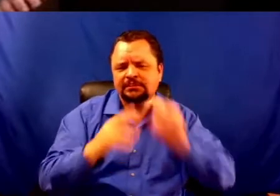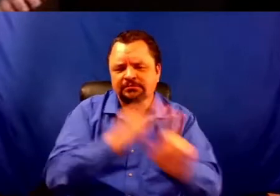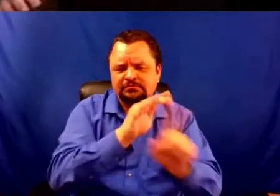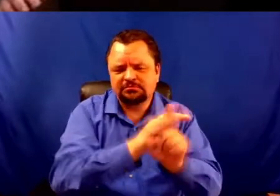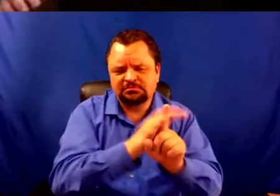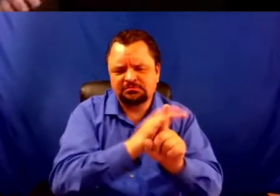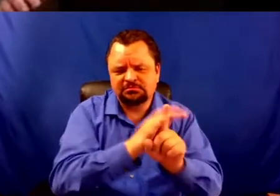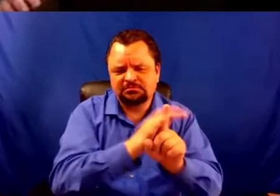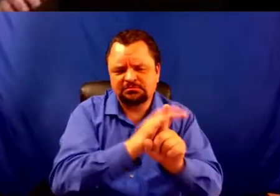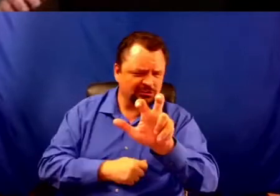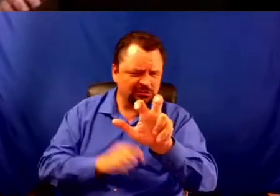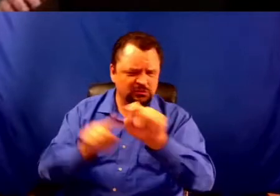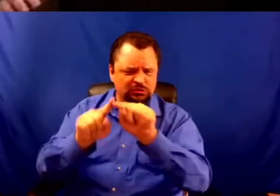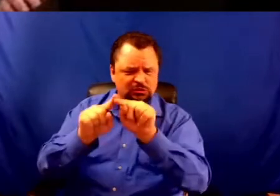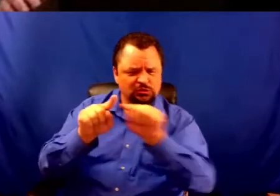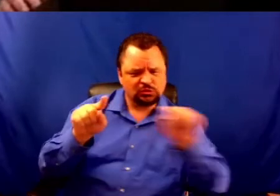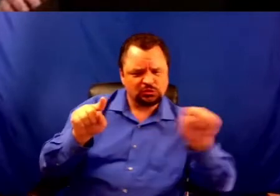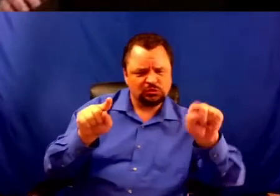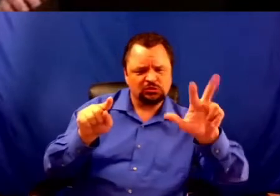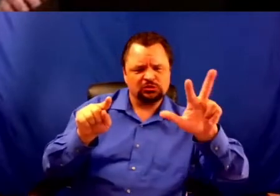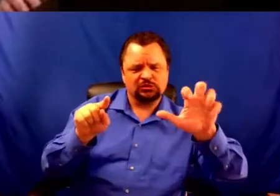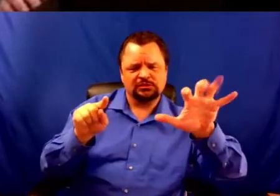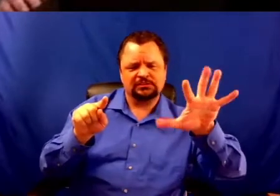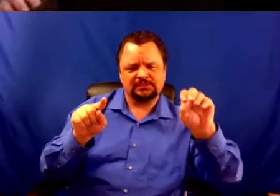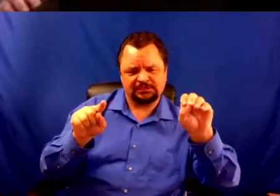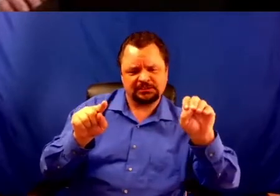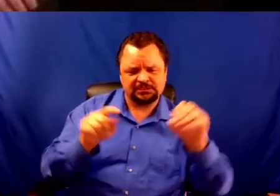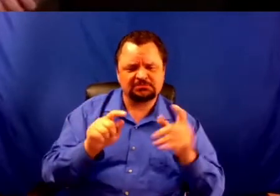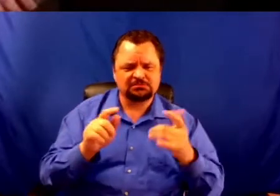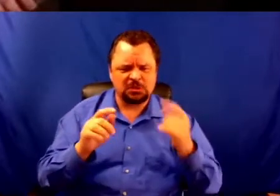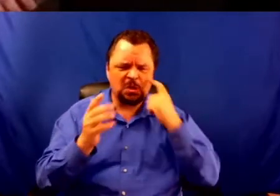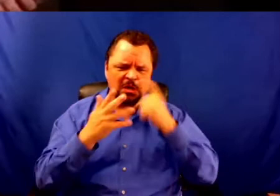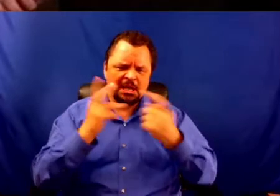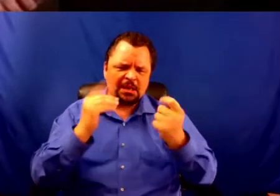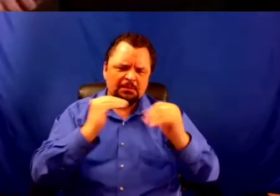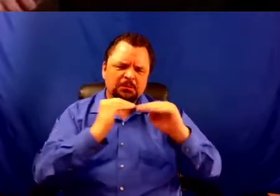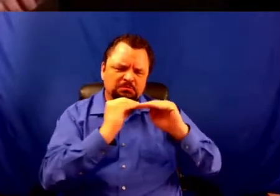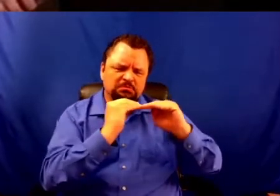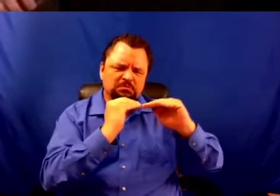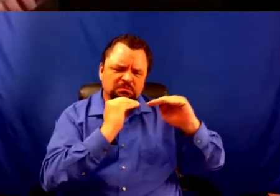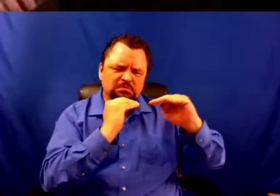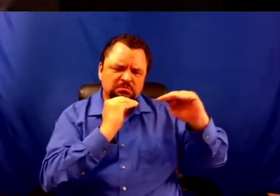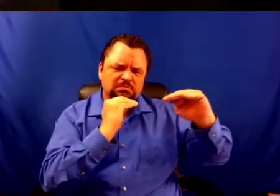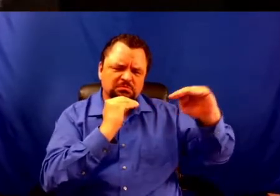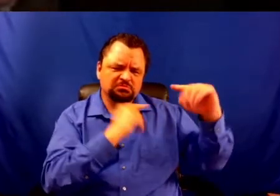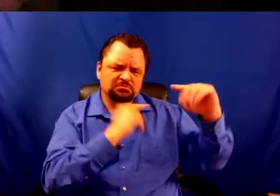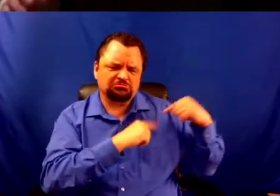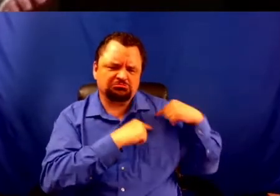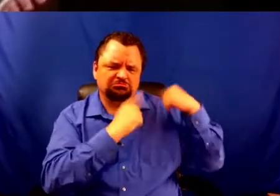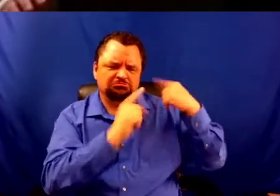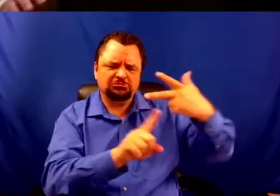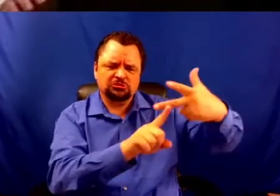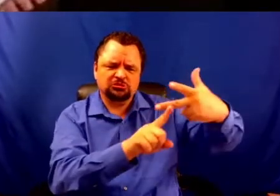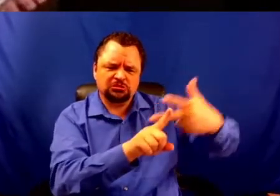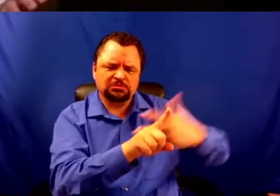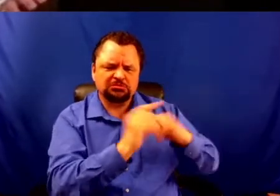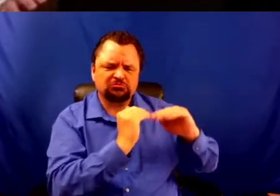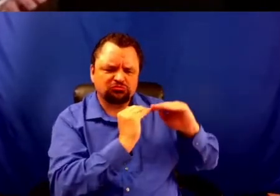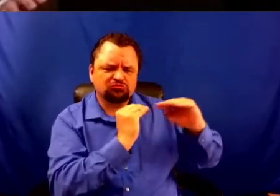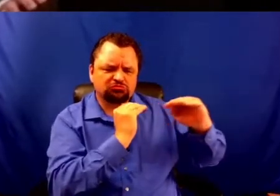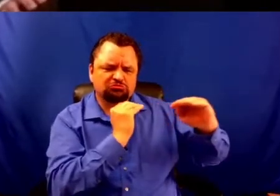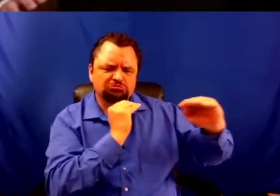300 to 350. Again, that's translating to a very consistent volume for the last 90 days. Next slide, please.